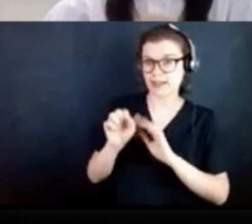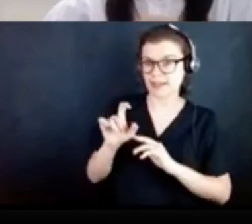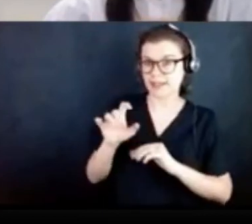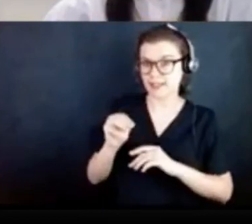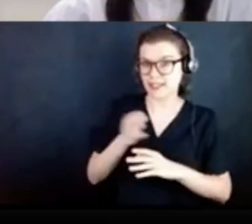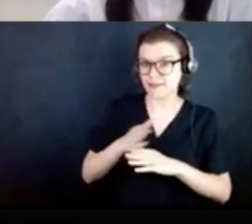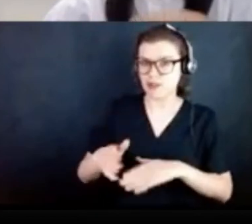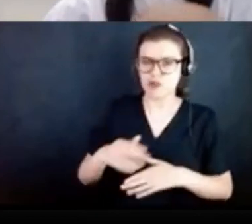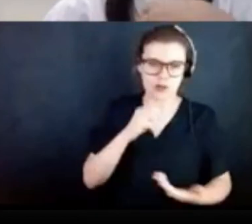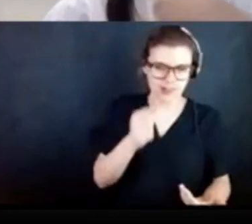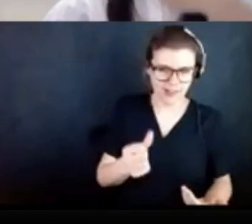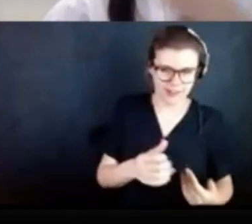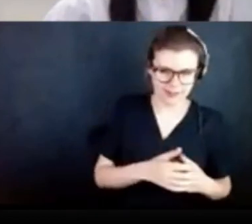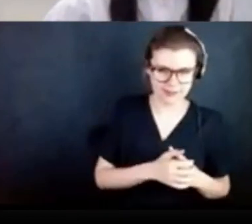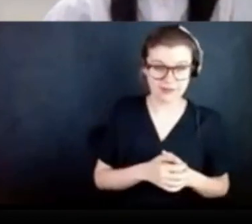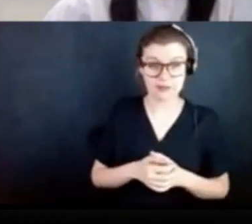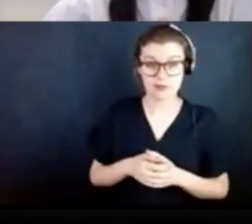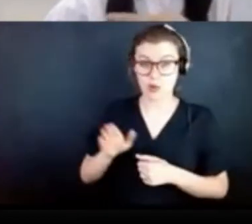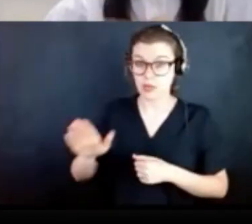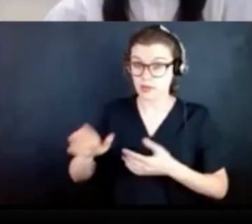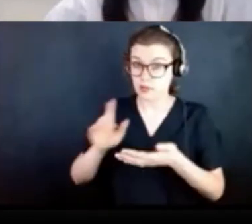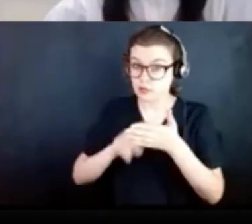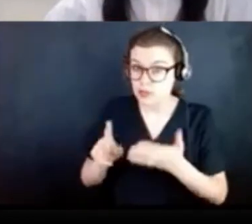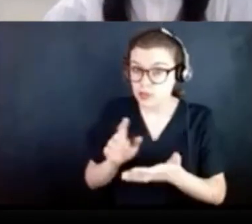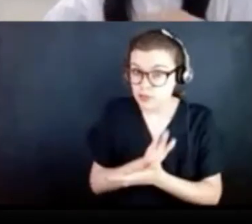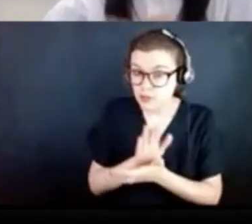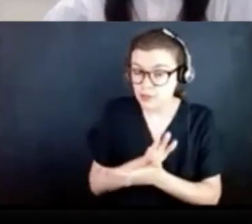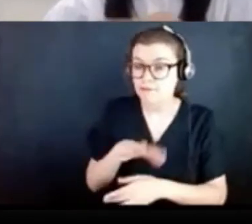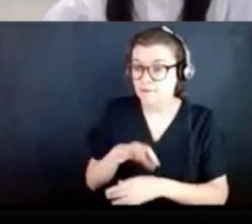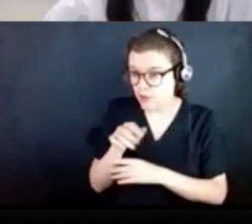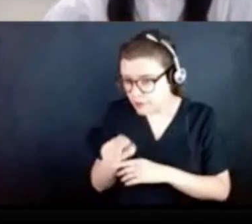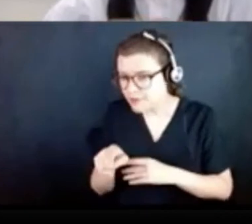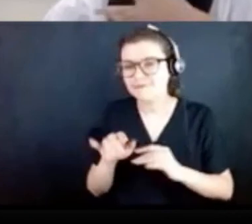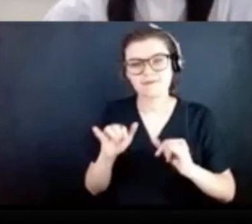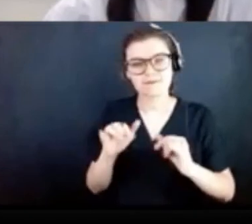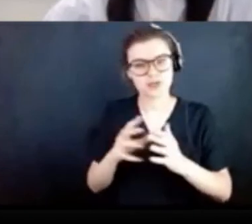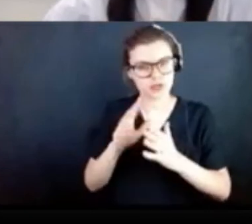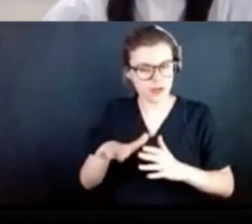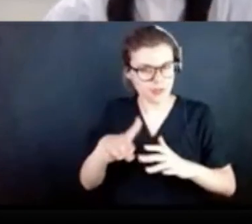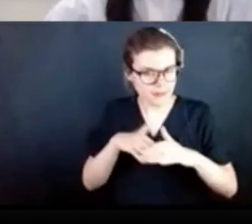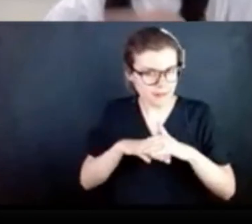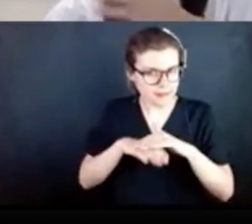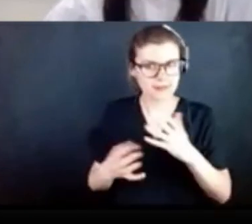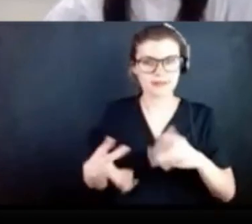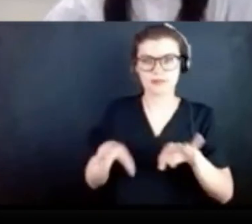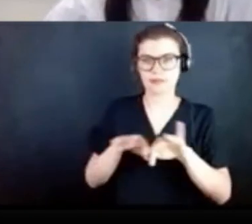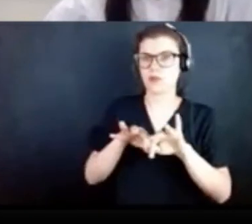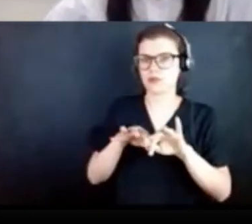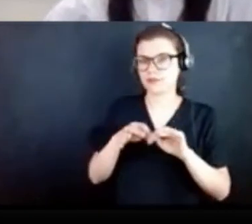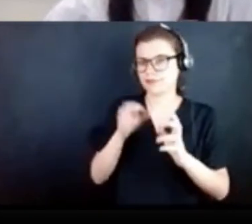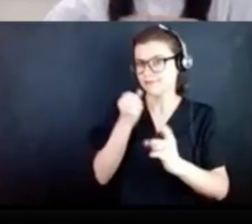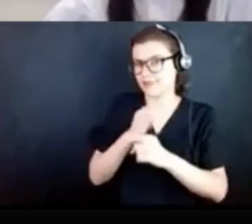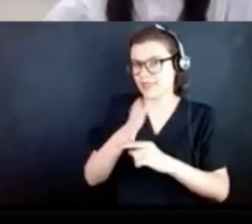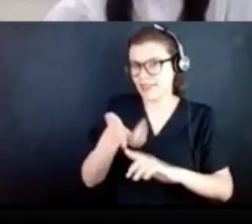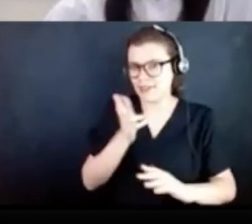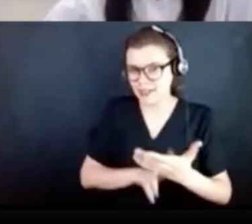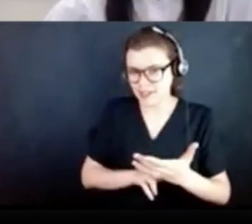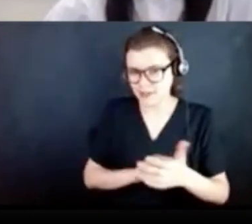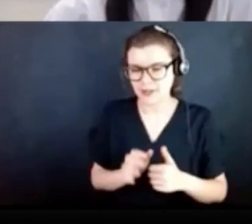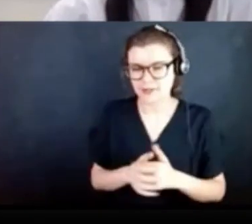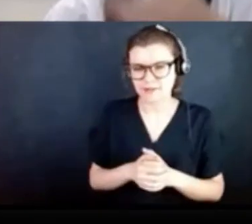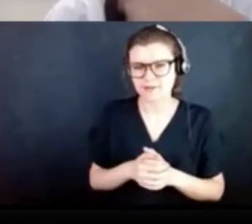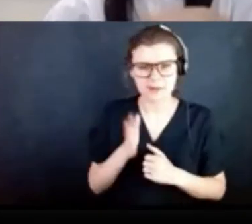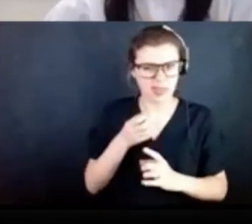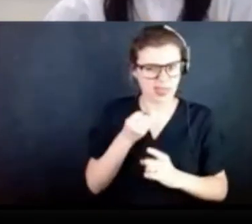combination of features of student engagement and student success in assessments can distinguish whether student will take STEM major or